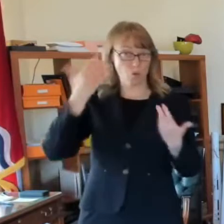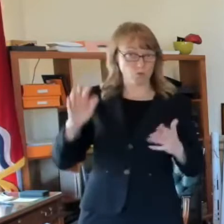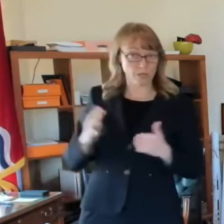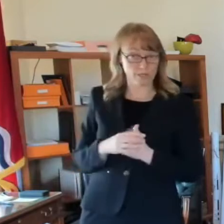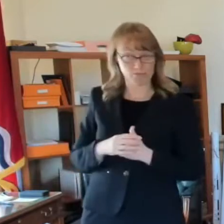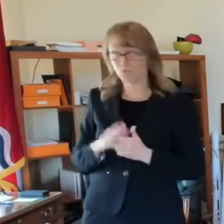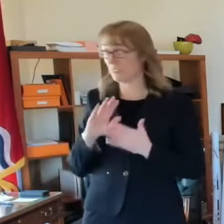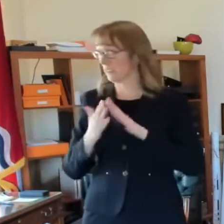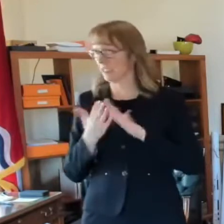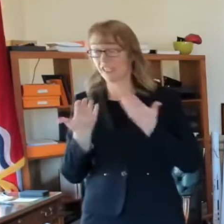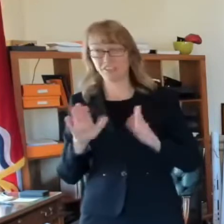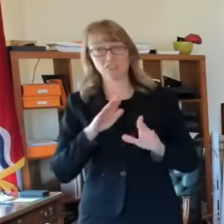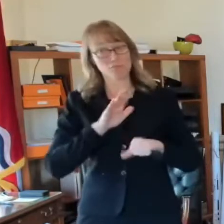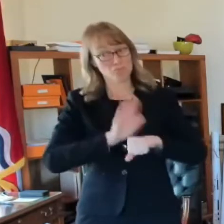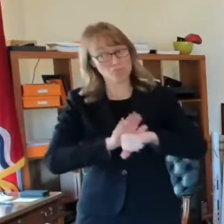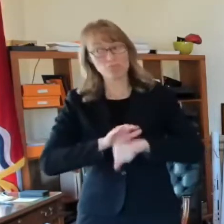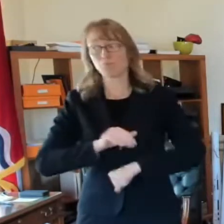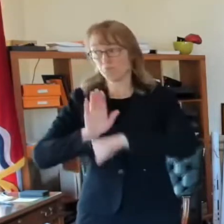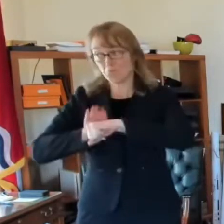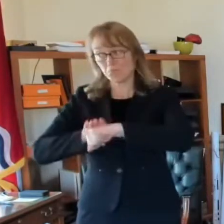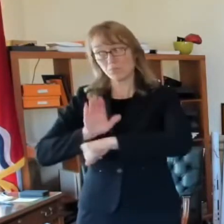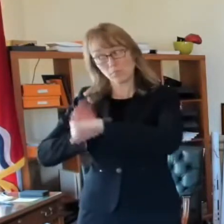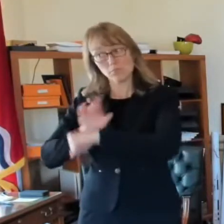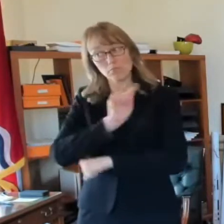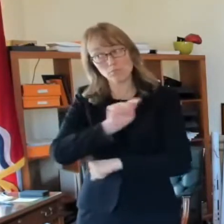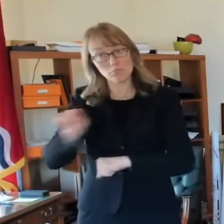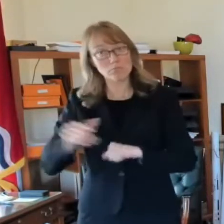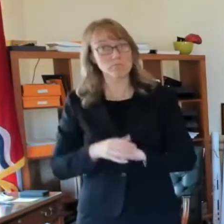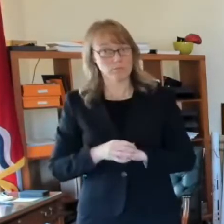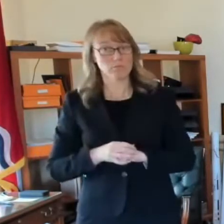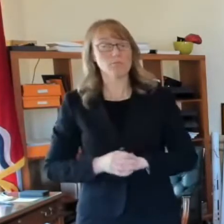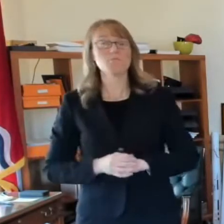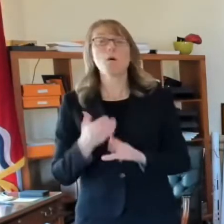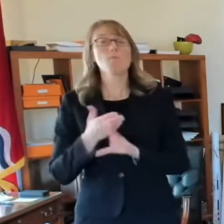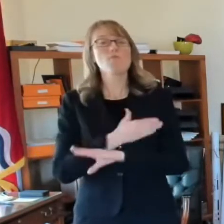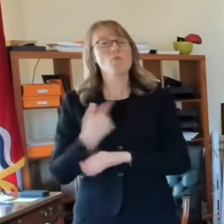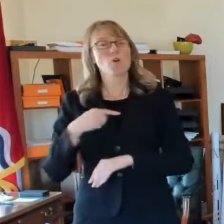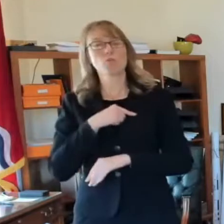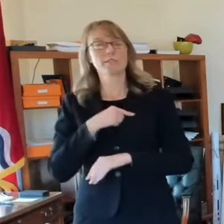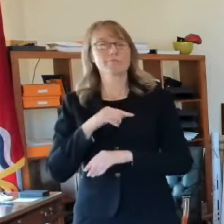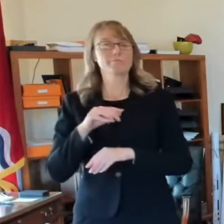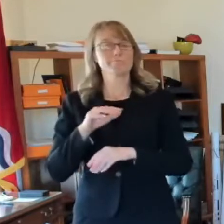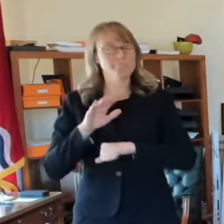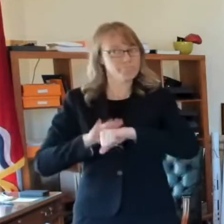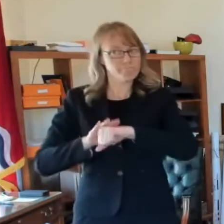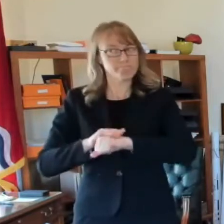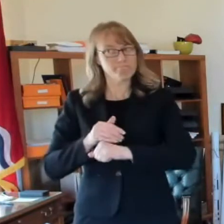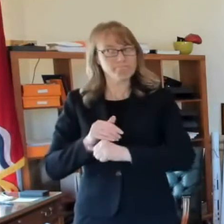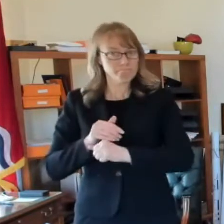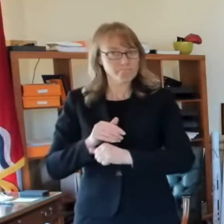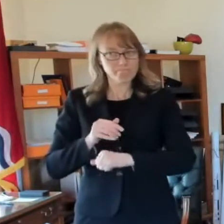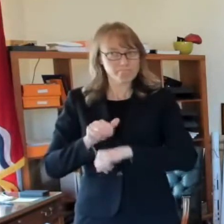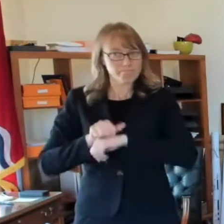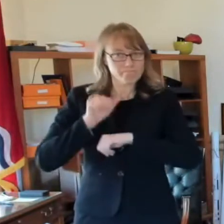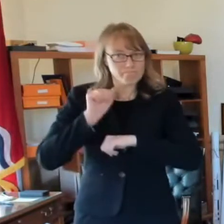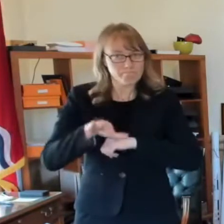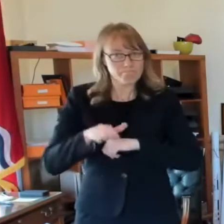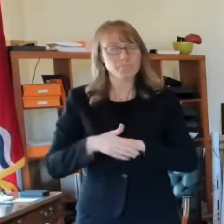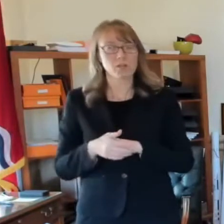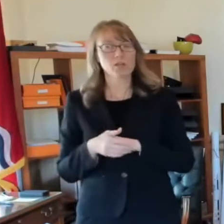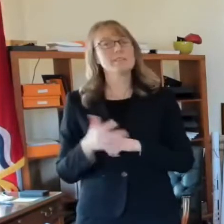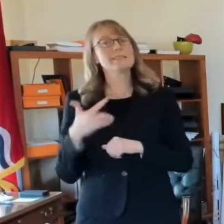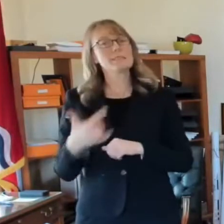warnings to a number of folks. Even before a warning, often there's a telephone call to the manager or the owner of